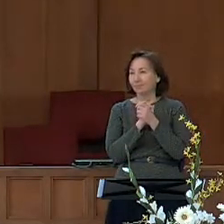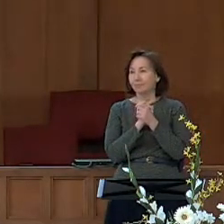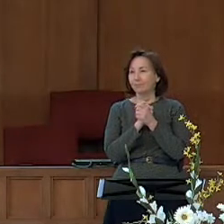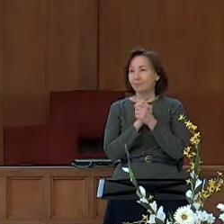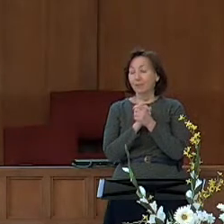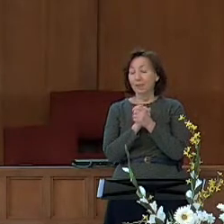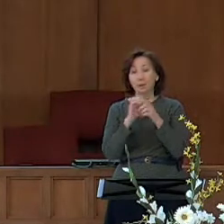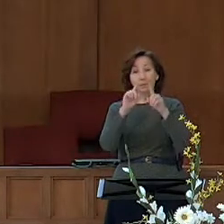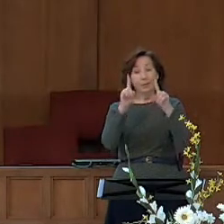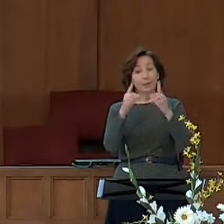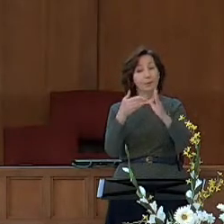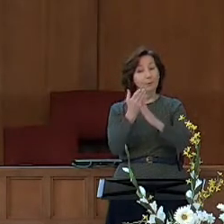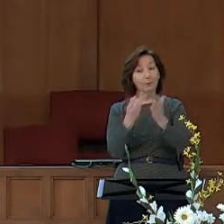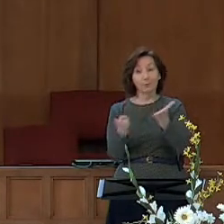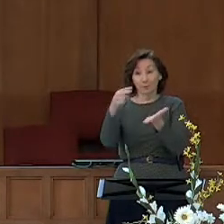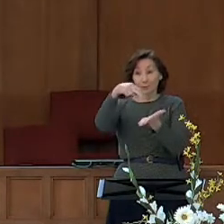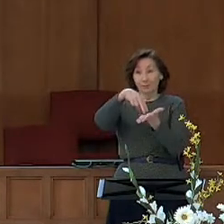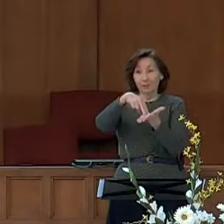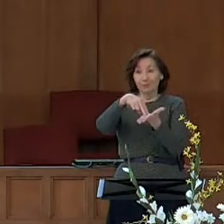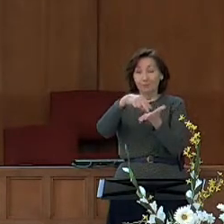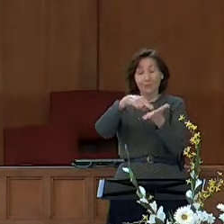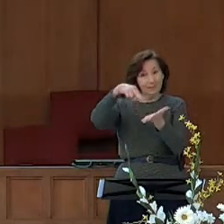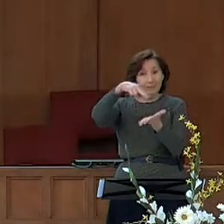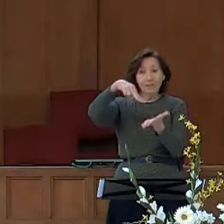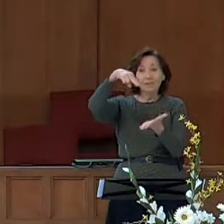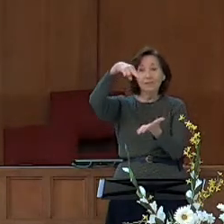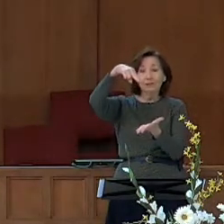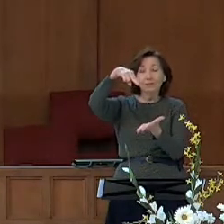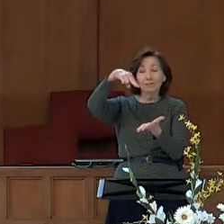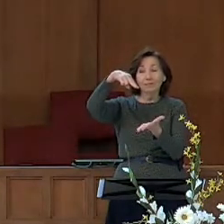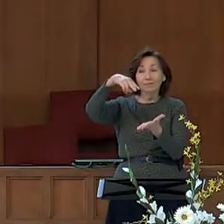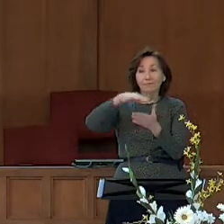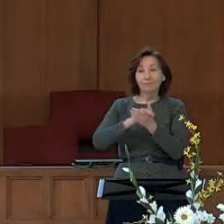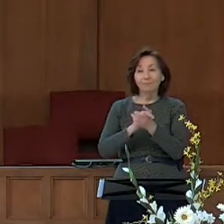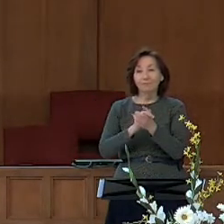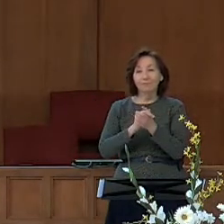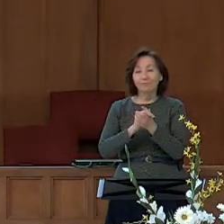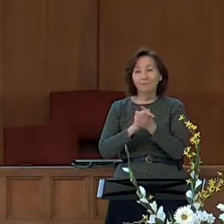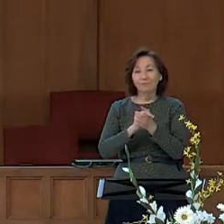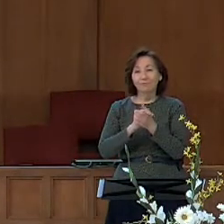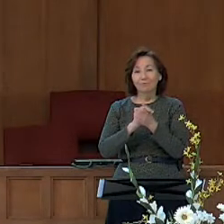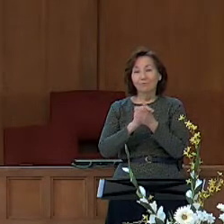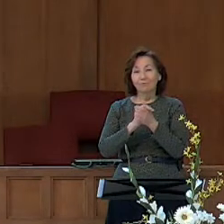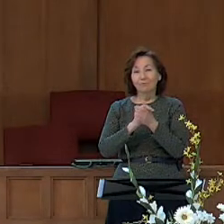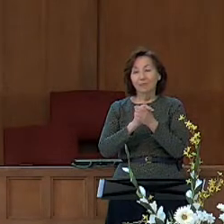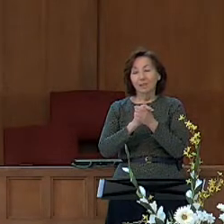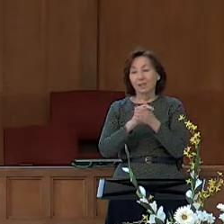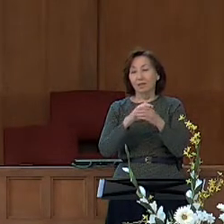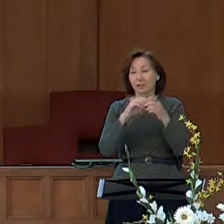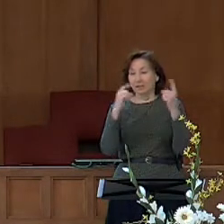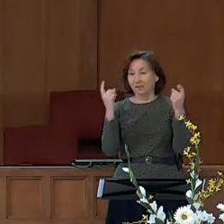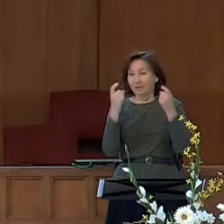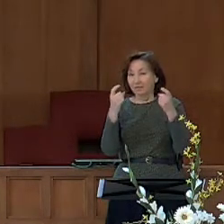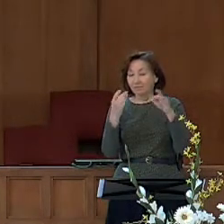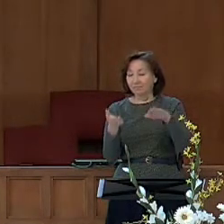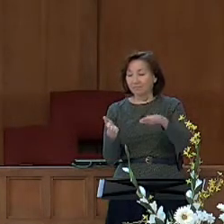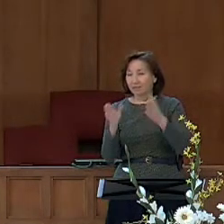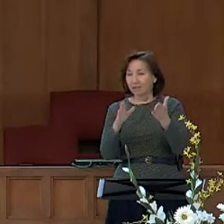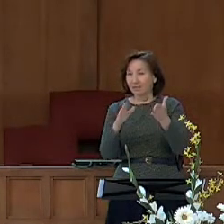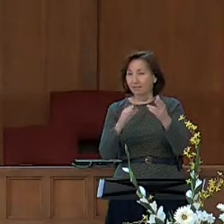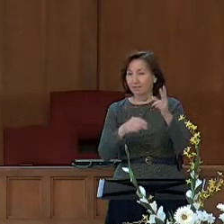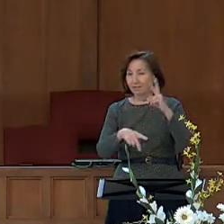But through the resurrection and the ascension, the triumph over sin and death, humanity